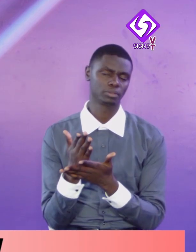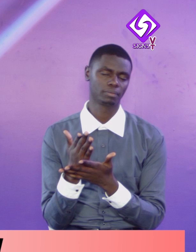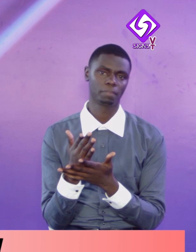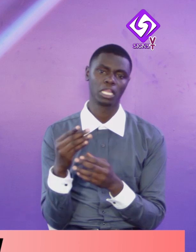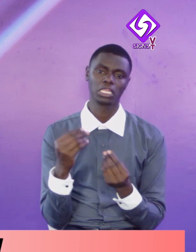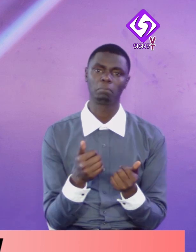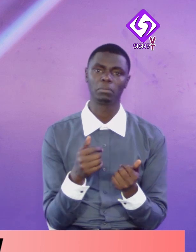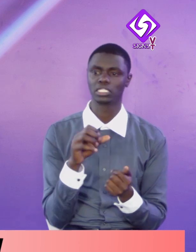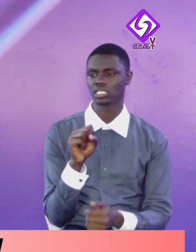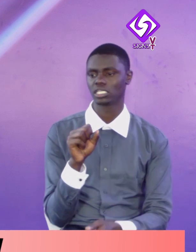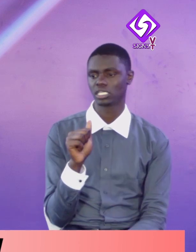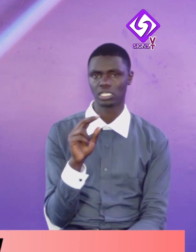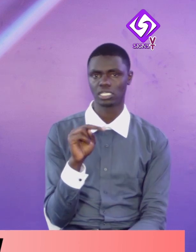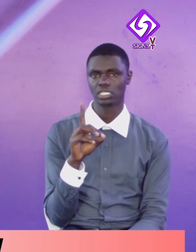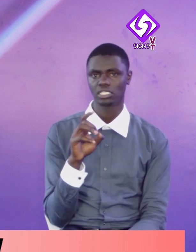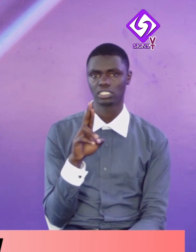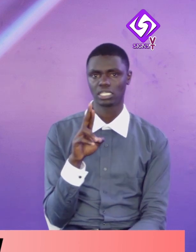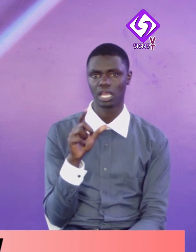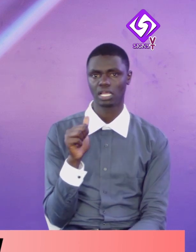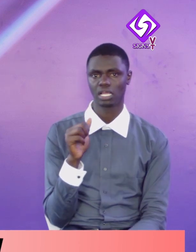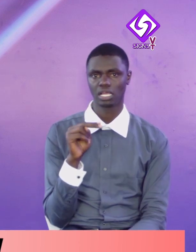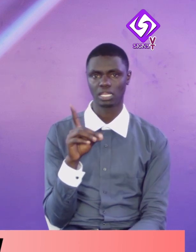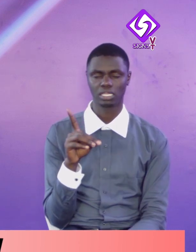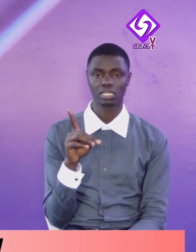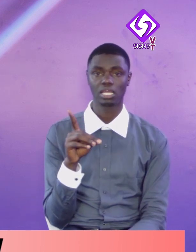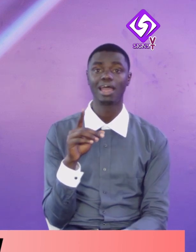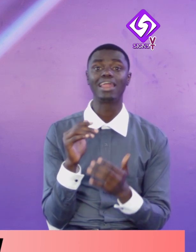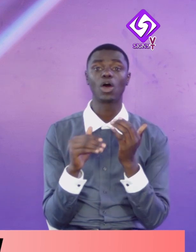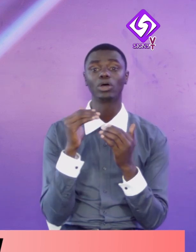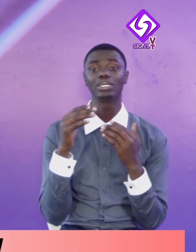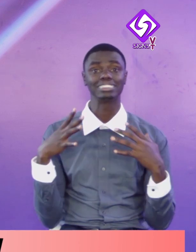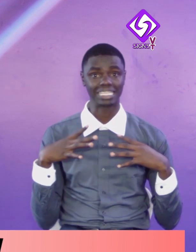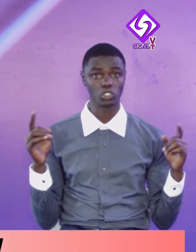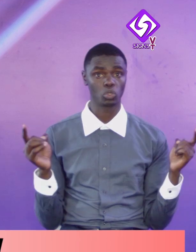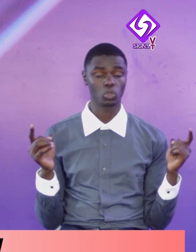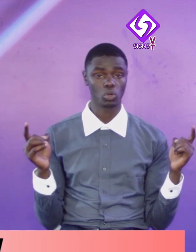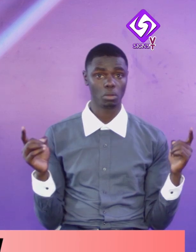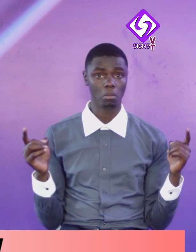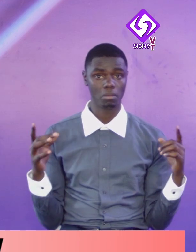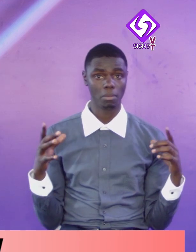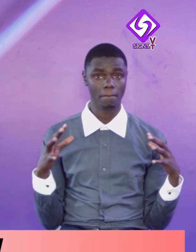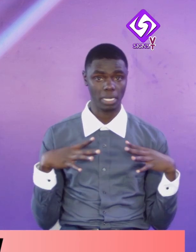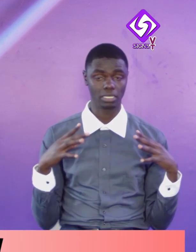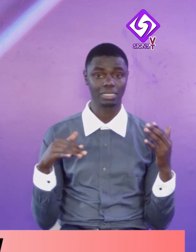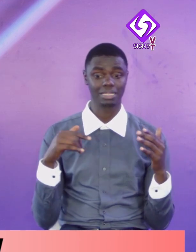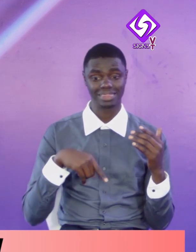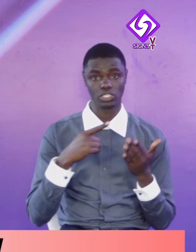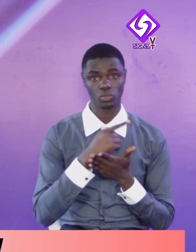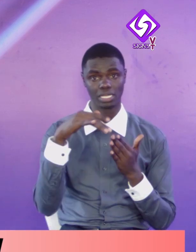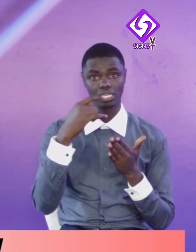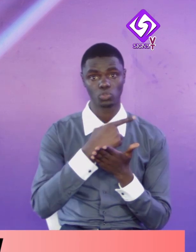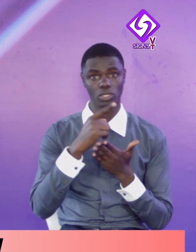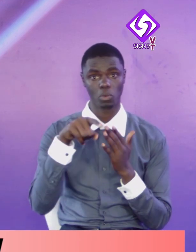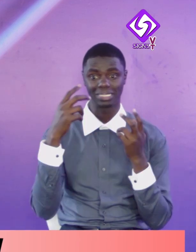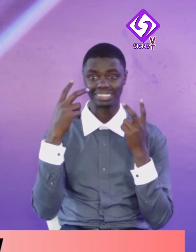beat Sunderland. Now that after the international break, which is this week and next week, we have to